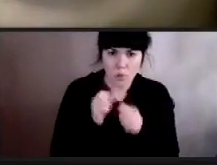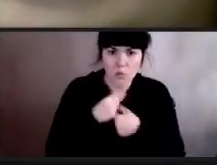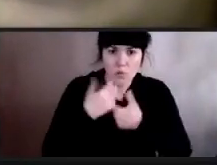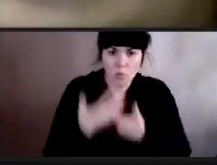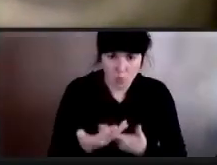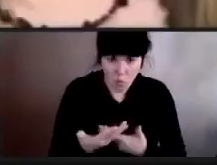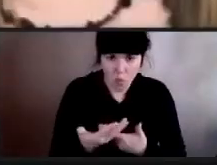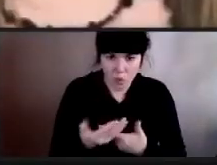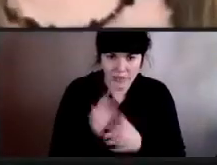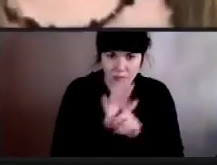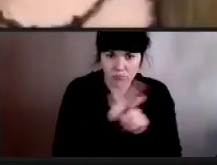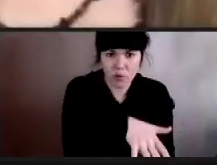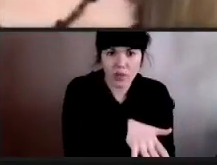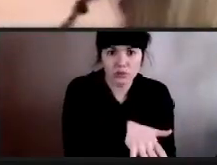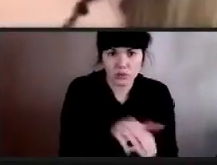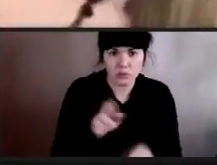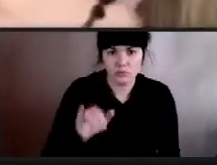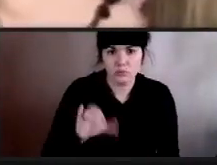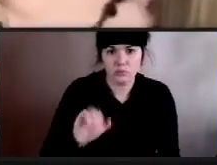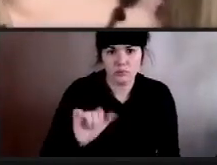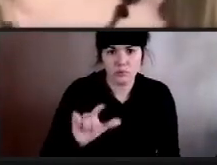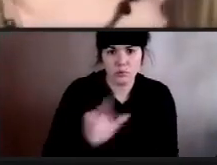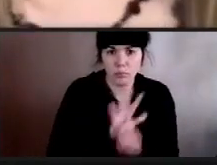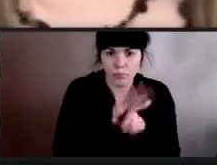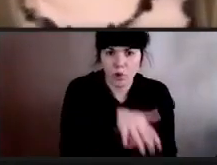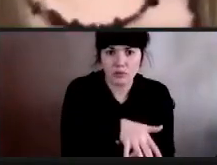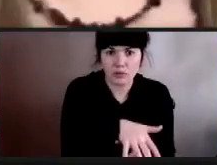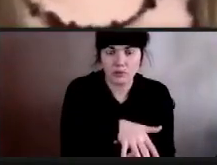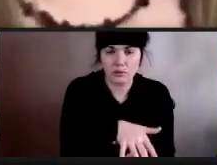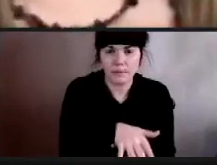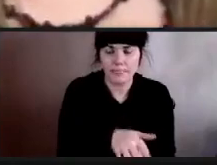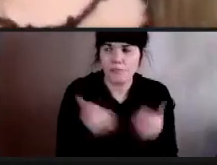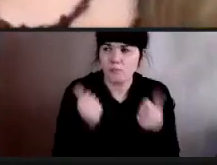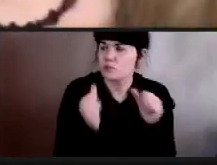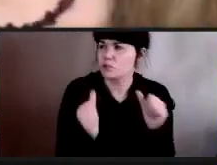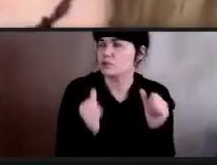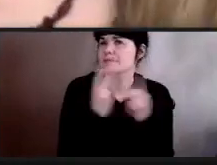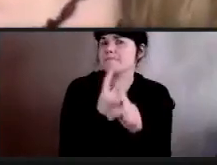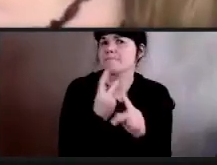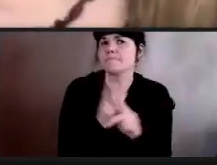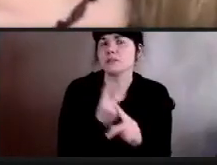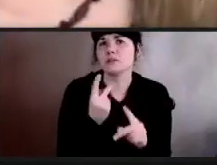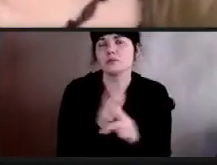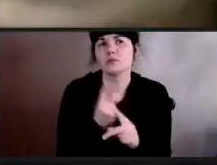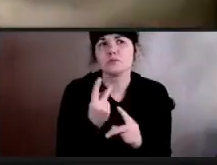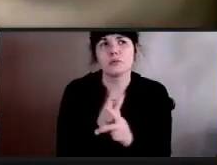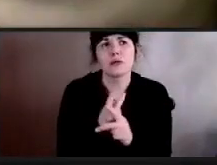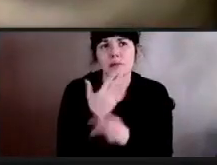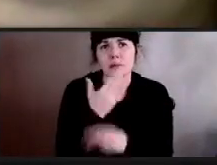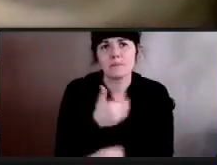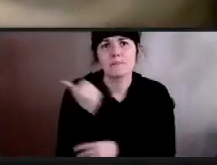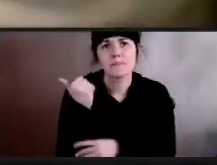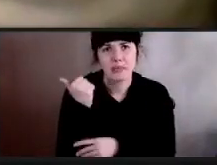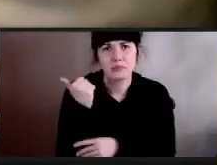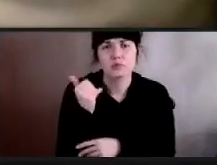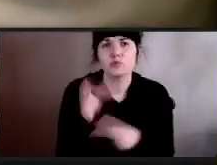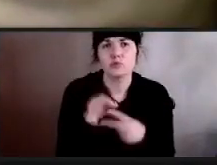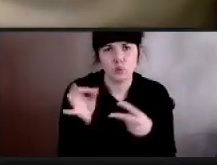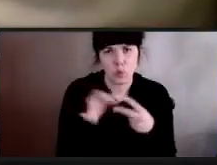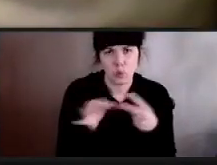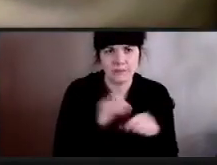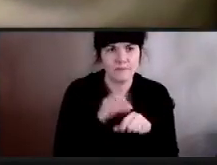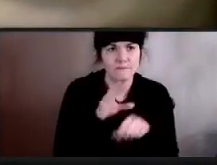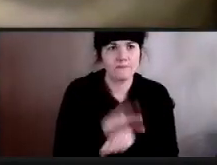examining what we're doing to make sure that it is in the best interest of our students and families. And so I think